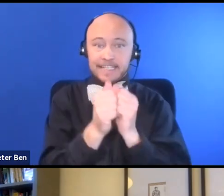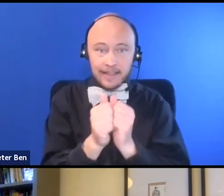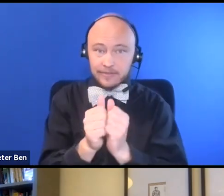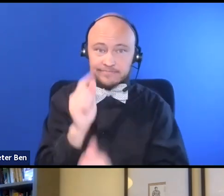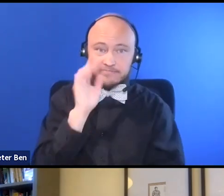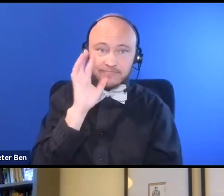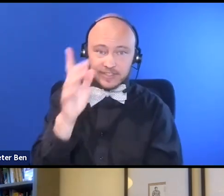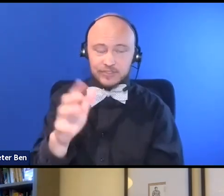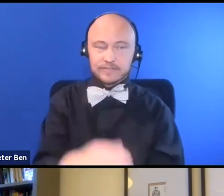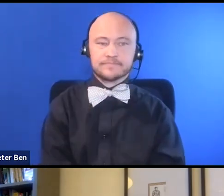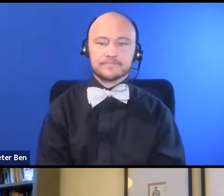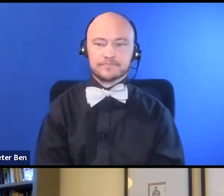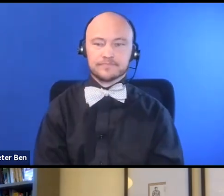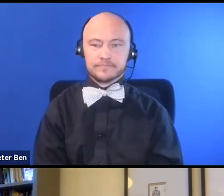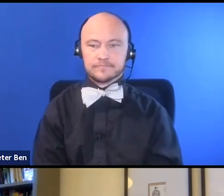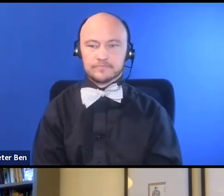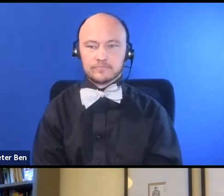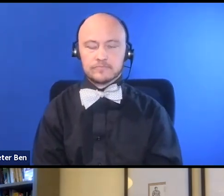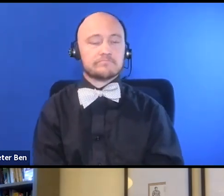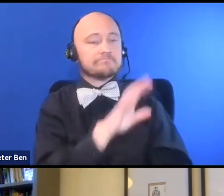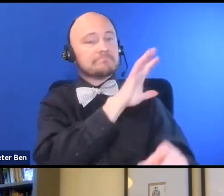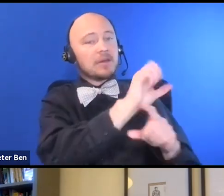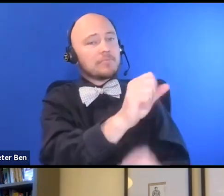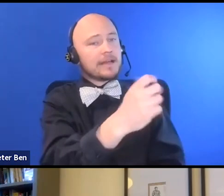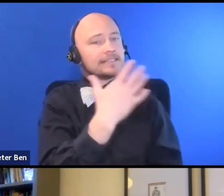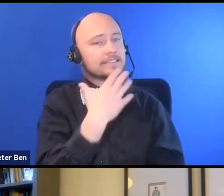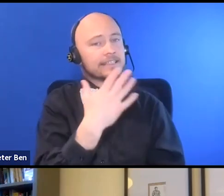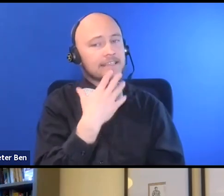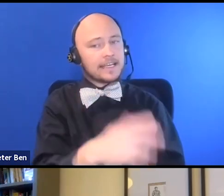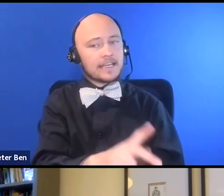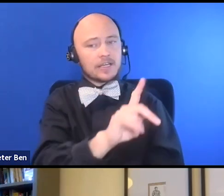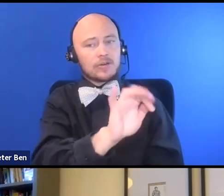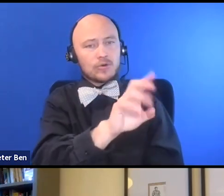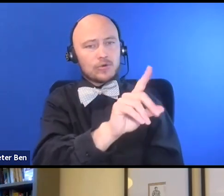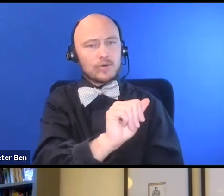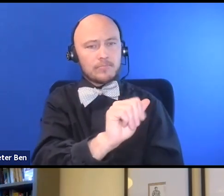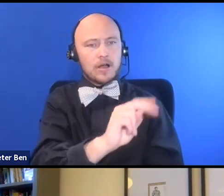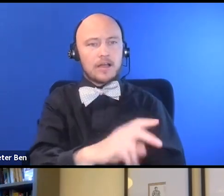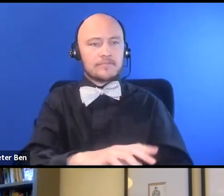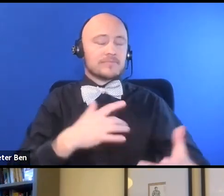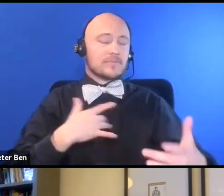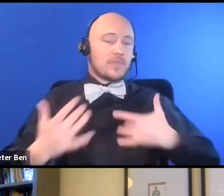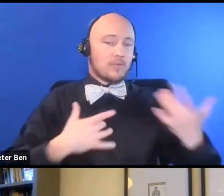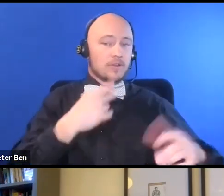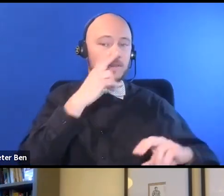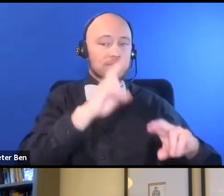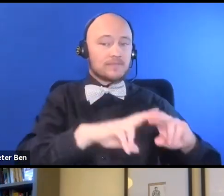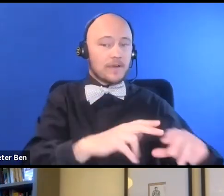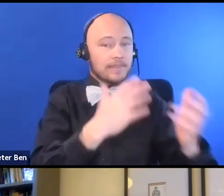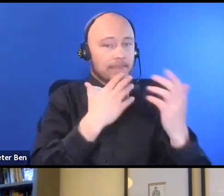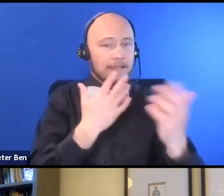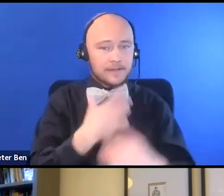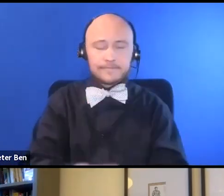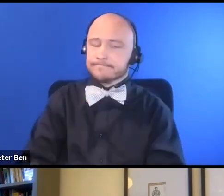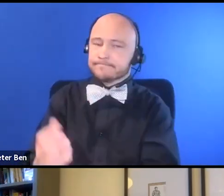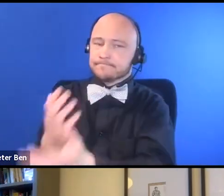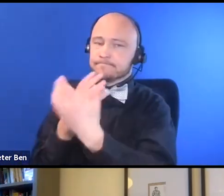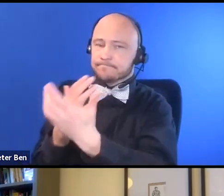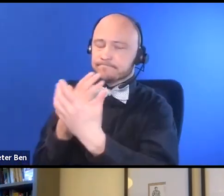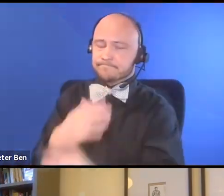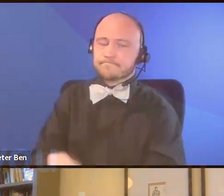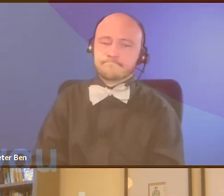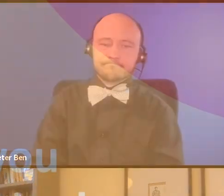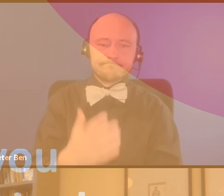point. Crystal, yours was amazing. Thank you so much. And Kundiman, I'm so thrilled. This was really fun. So thank you for doing this.